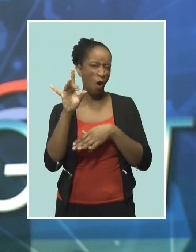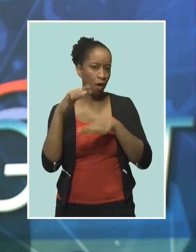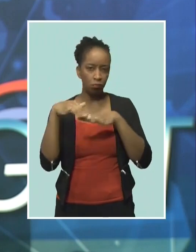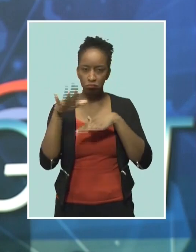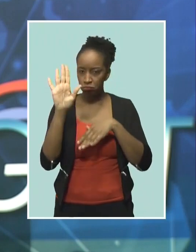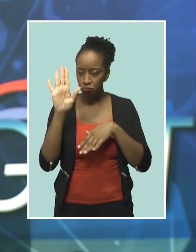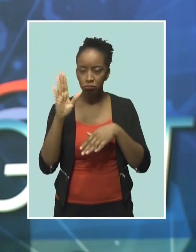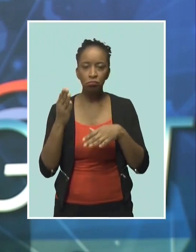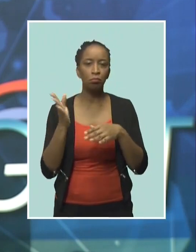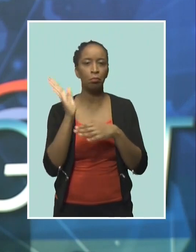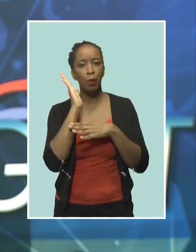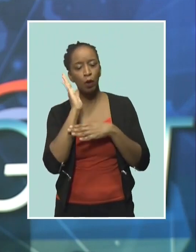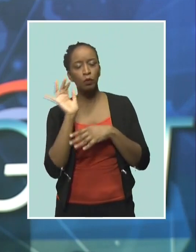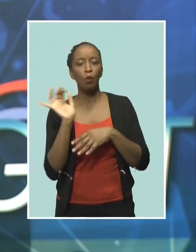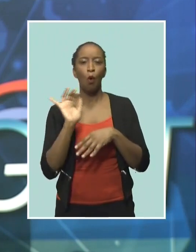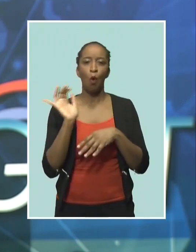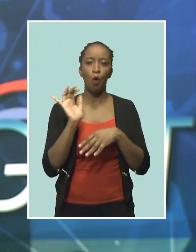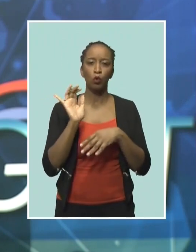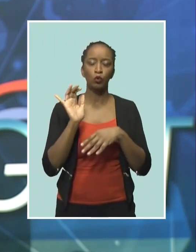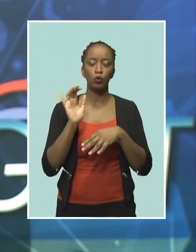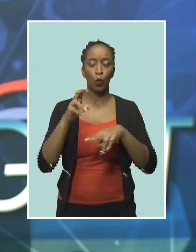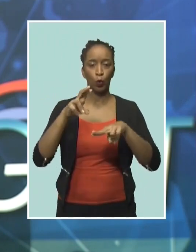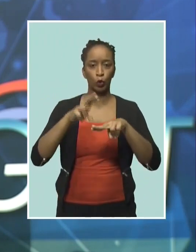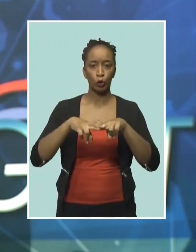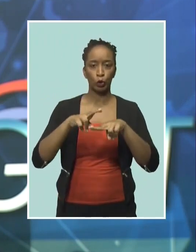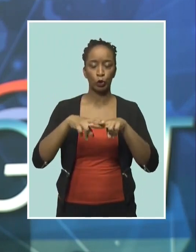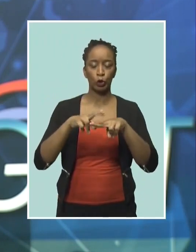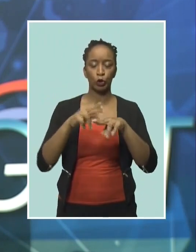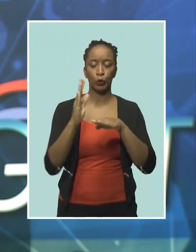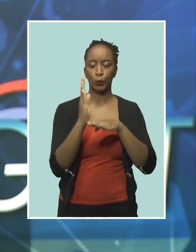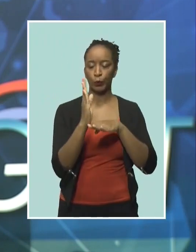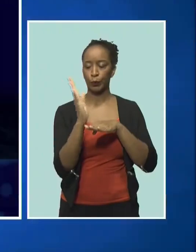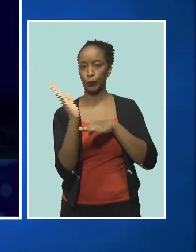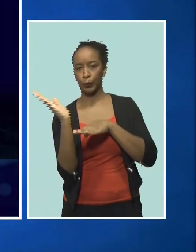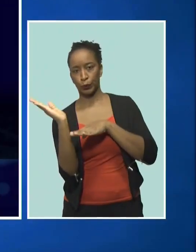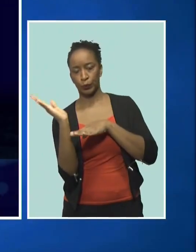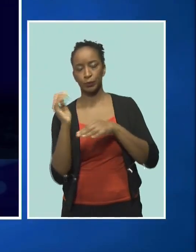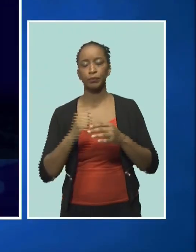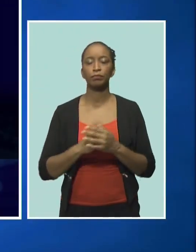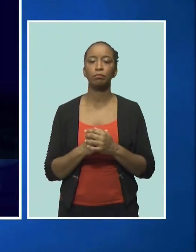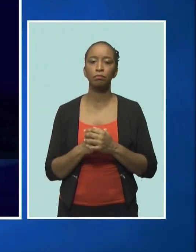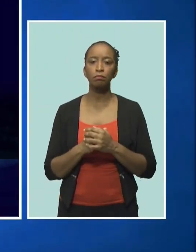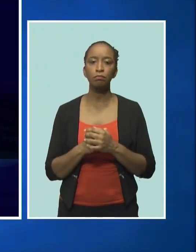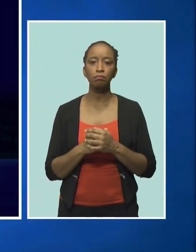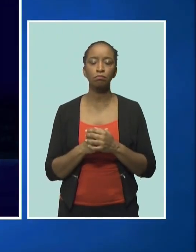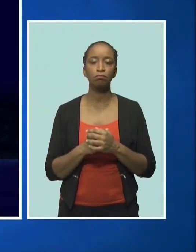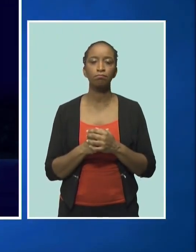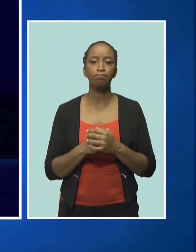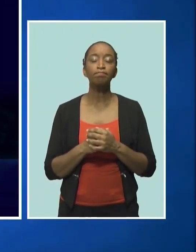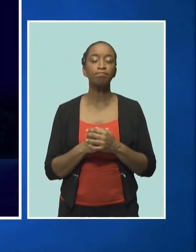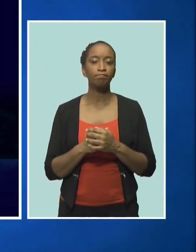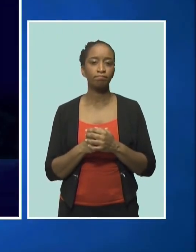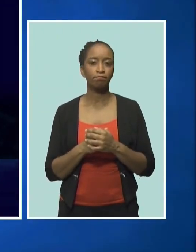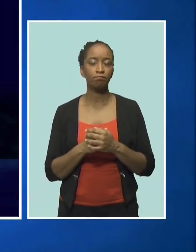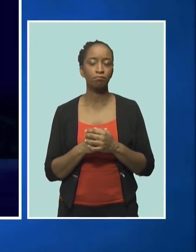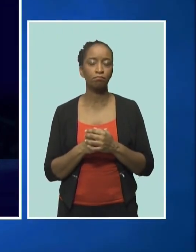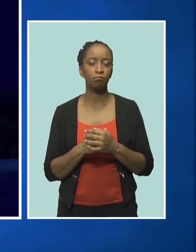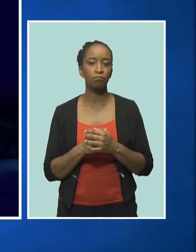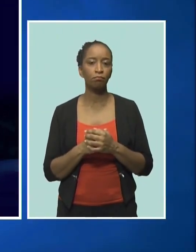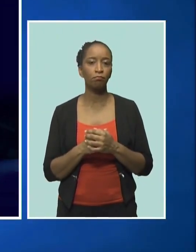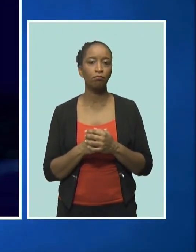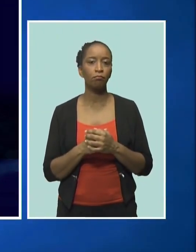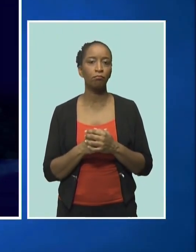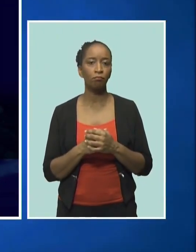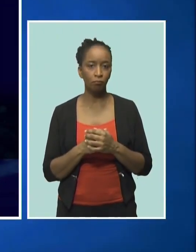QEH Pulse radio show on Q100.7 FM. We're just waiting for customers to, so we can